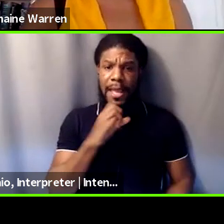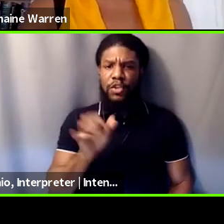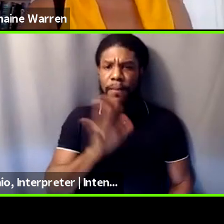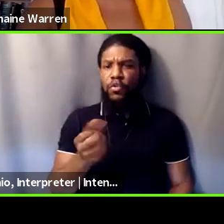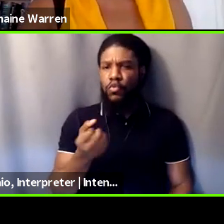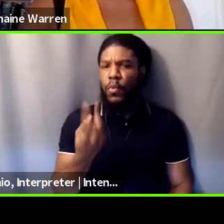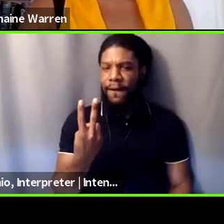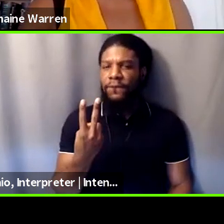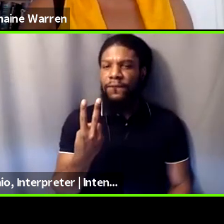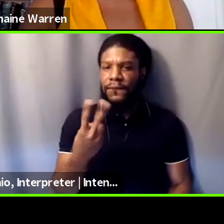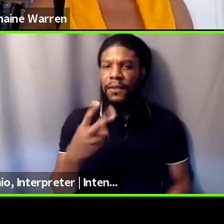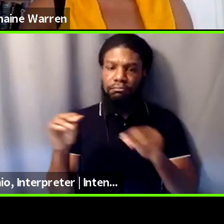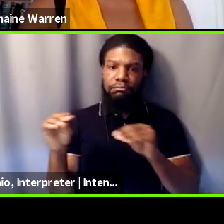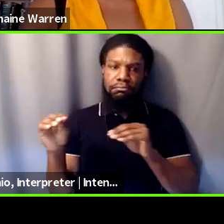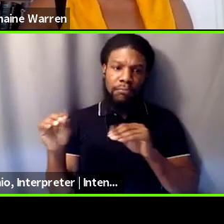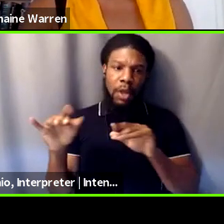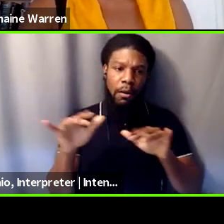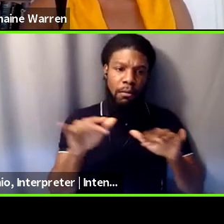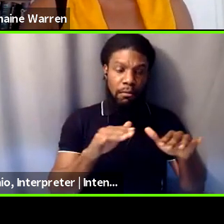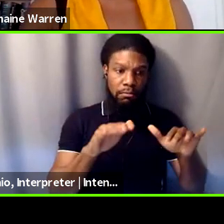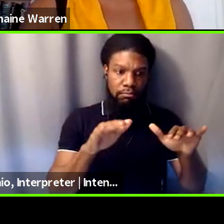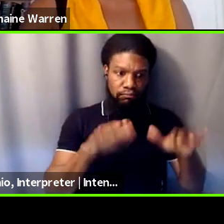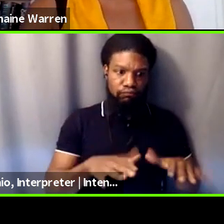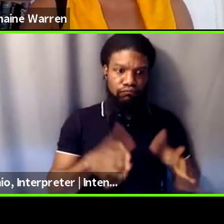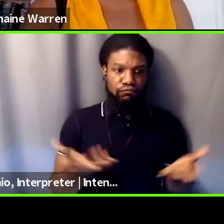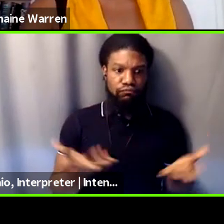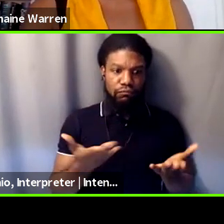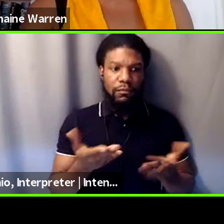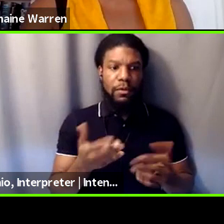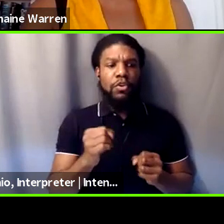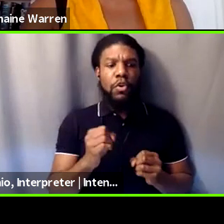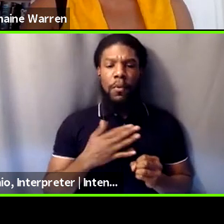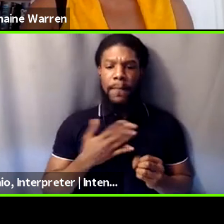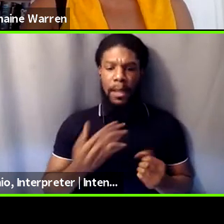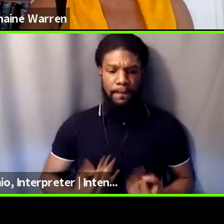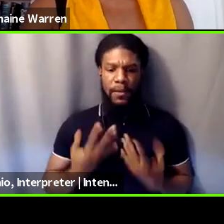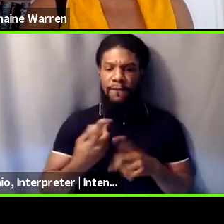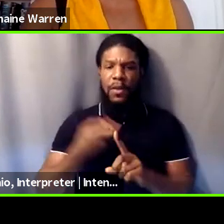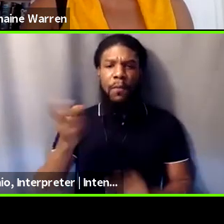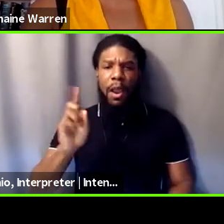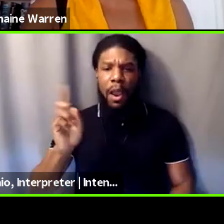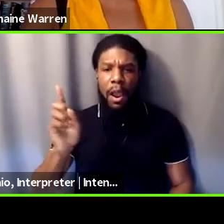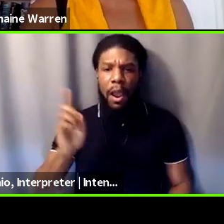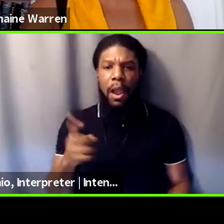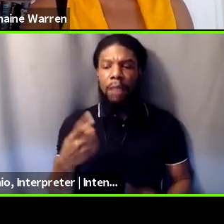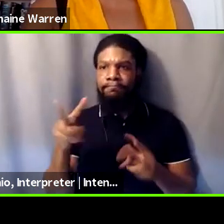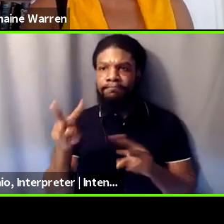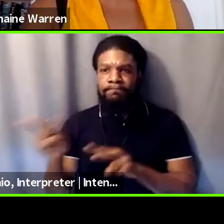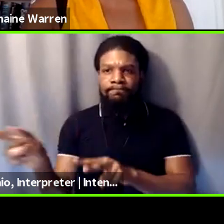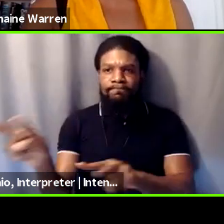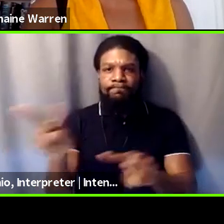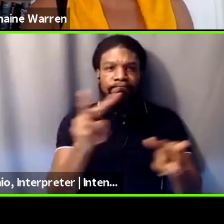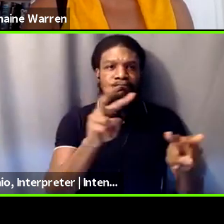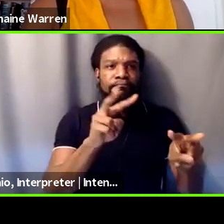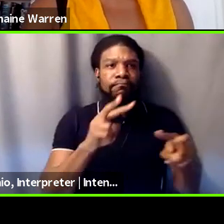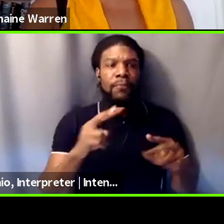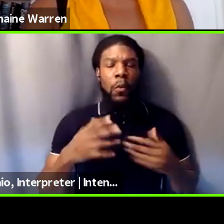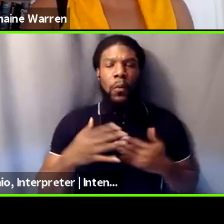I constantly draw my inspiration from the land in Jamaica and